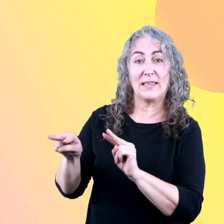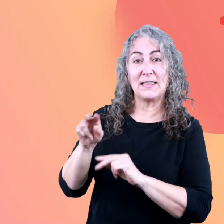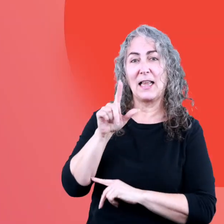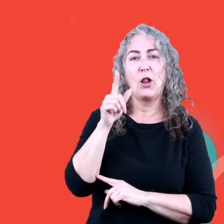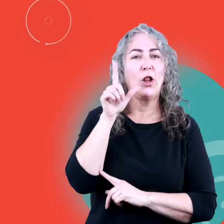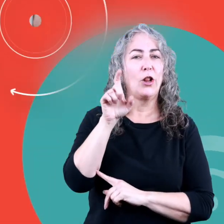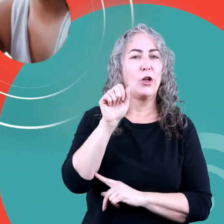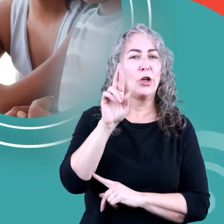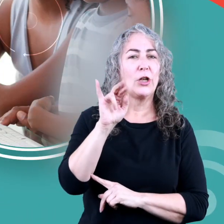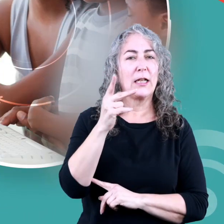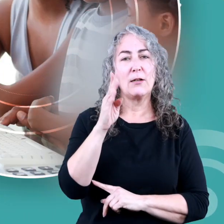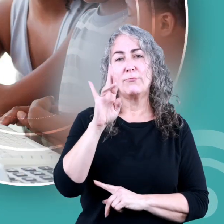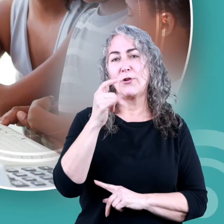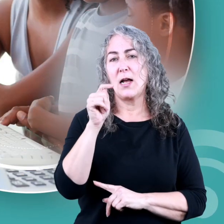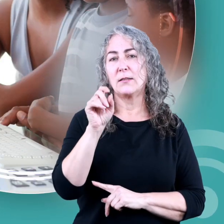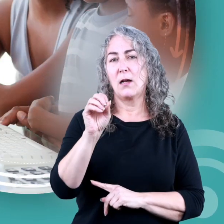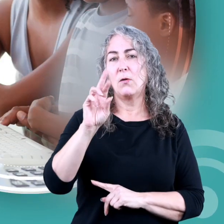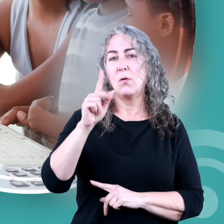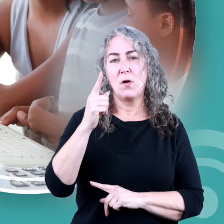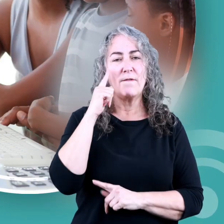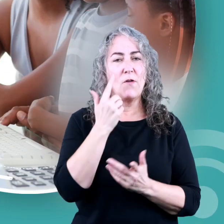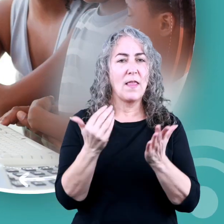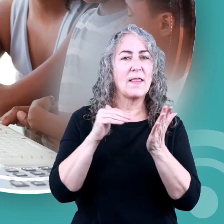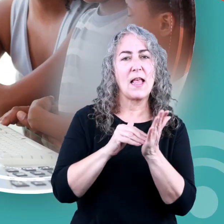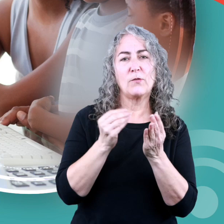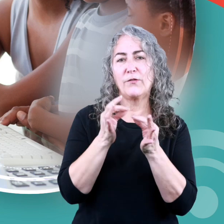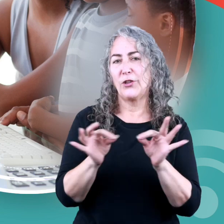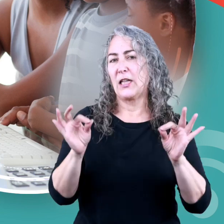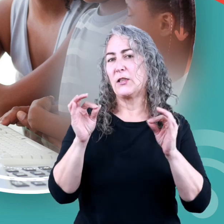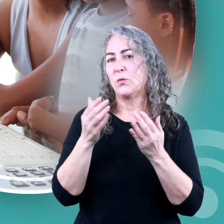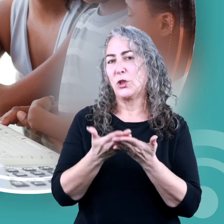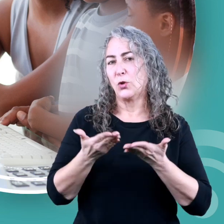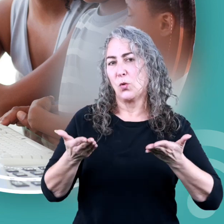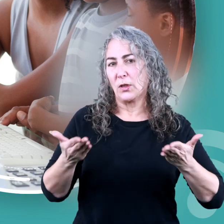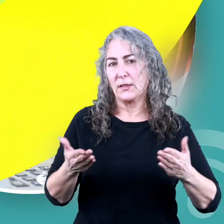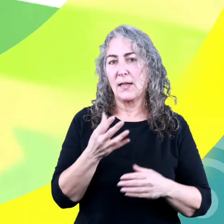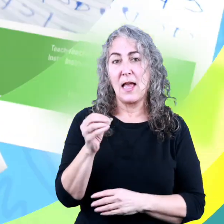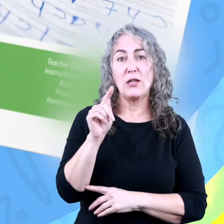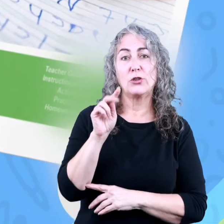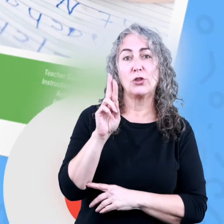Visit us at learnbright.org for thousands of free